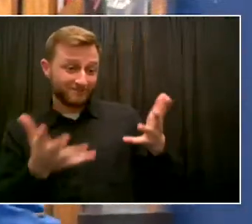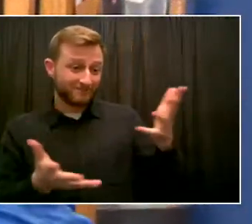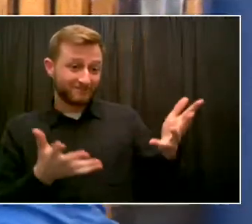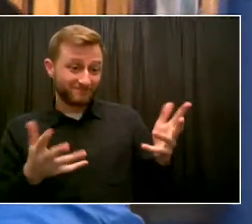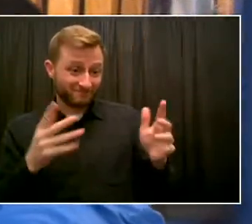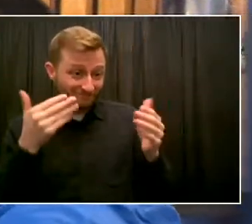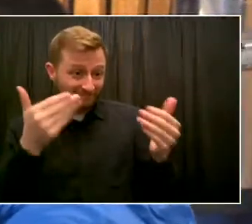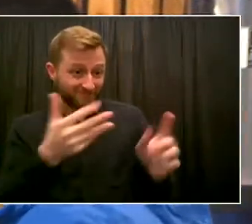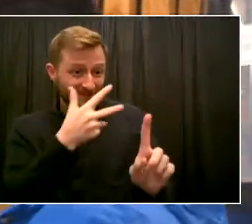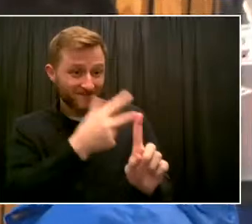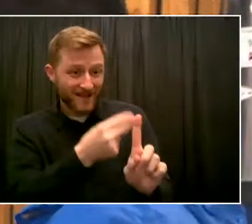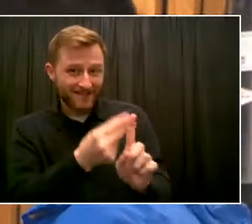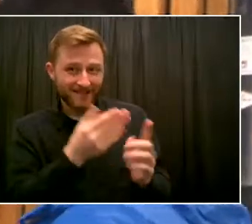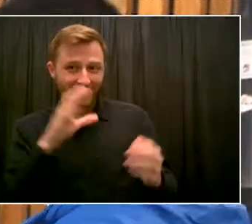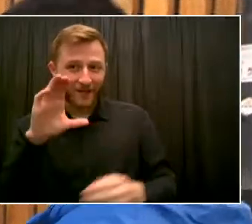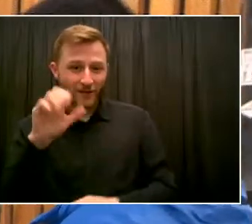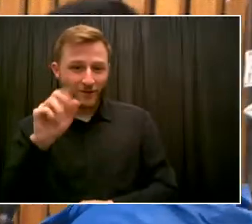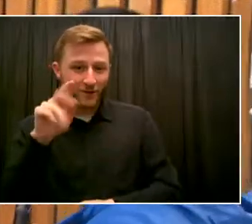vaccinated.